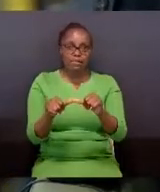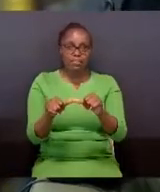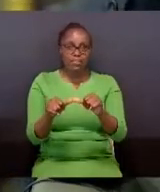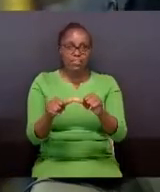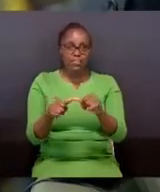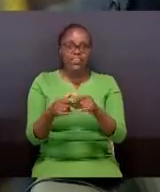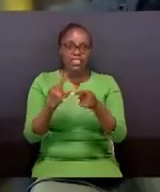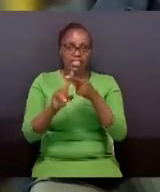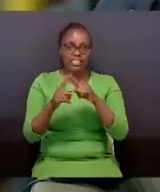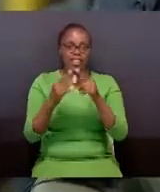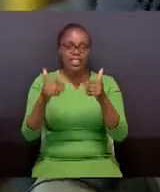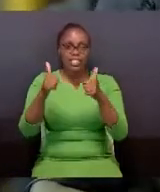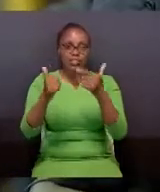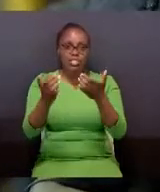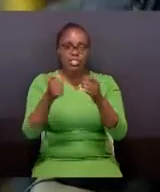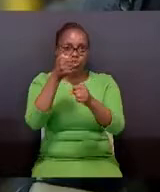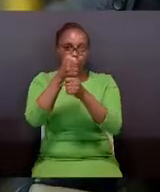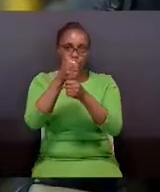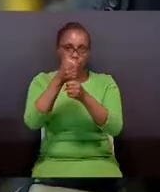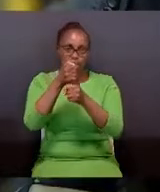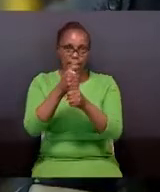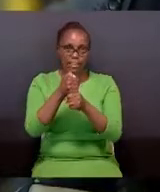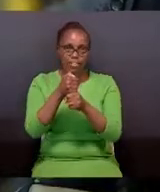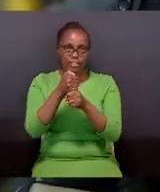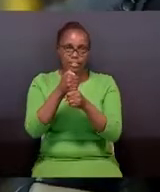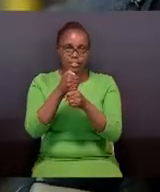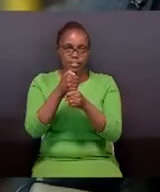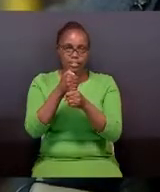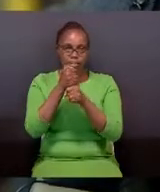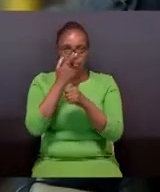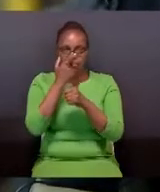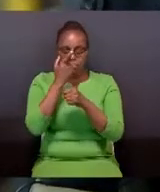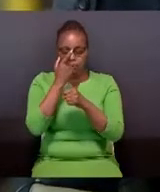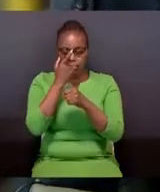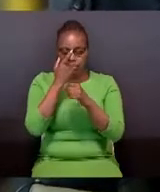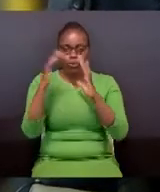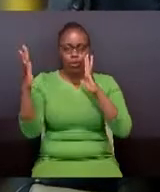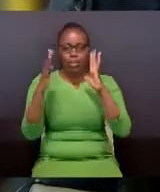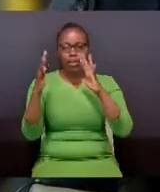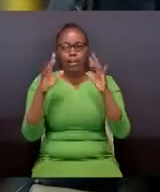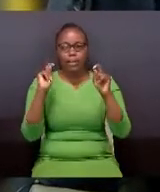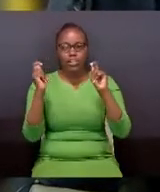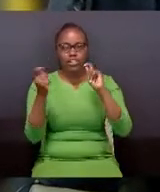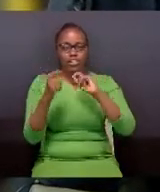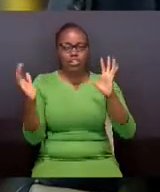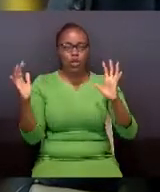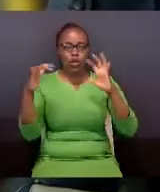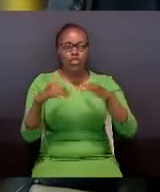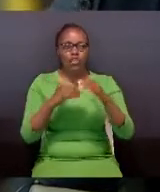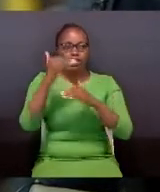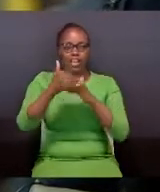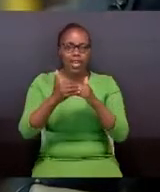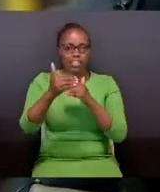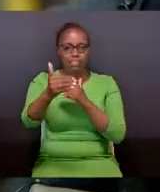certain things that need to be done come the climate change conference coming